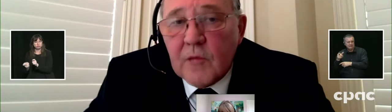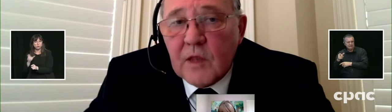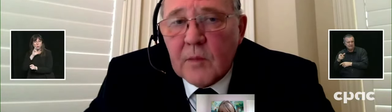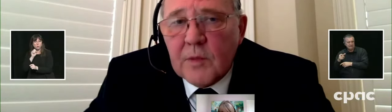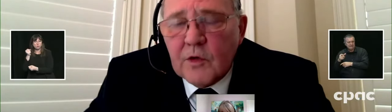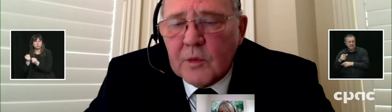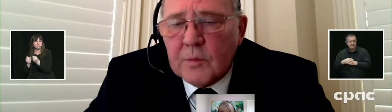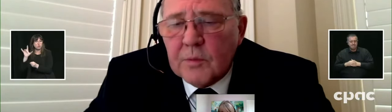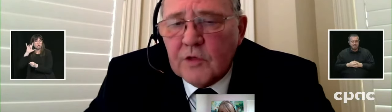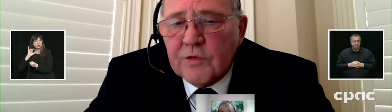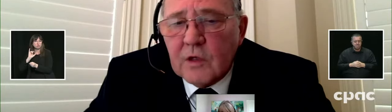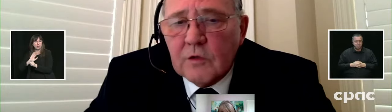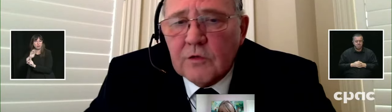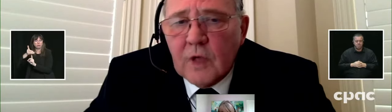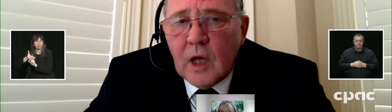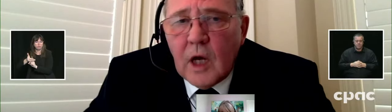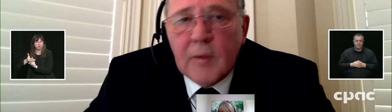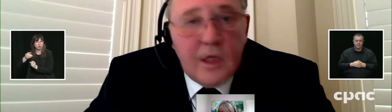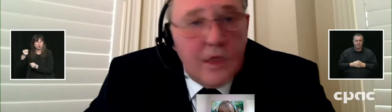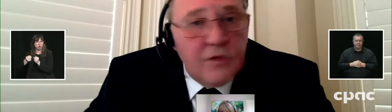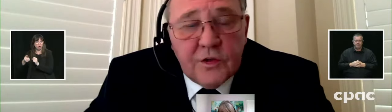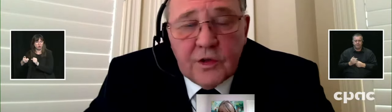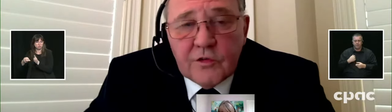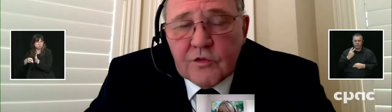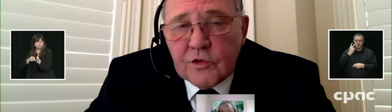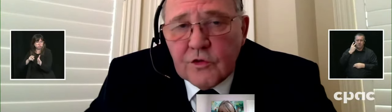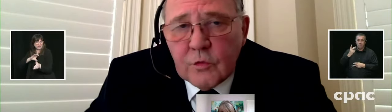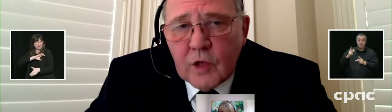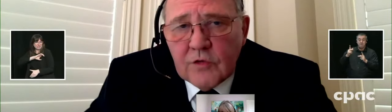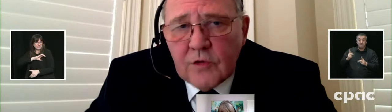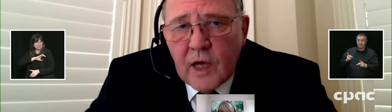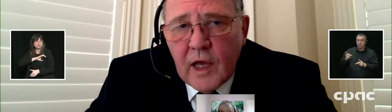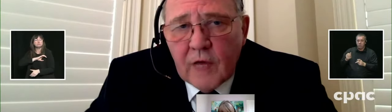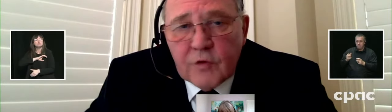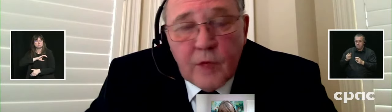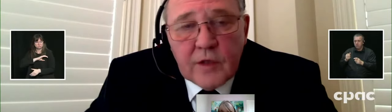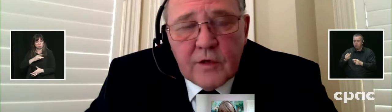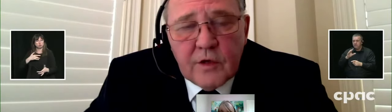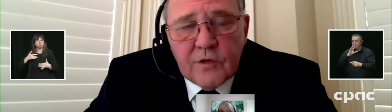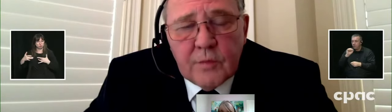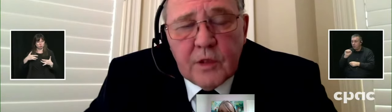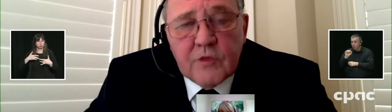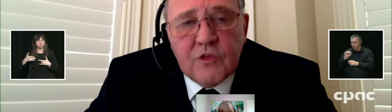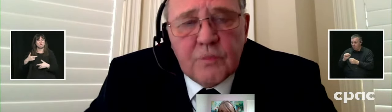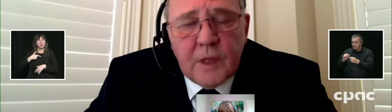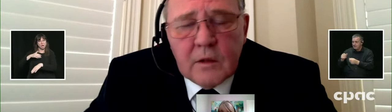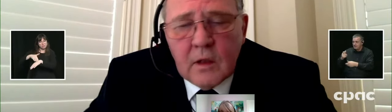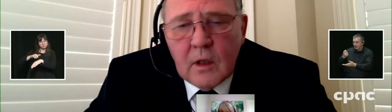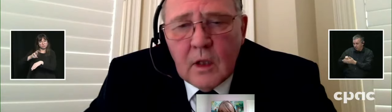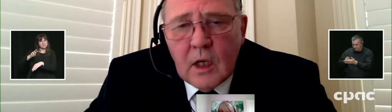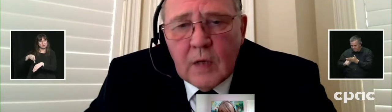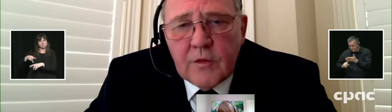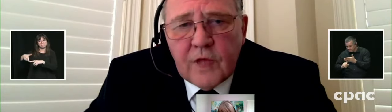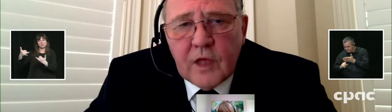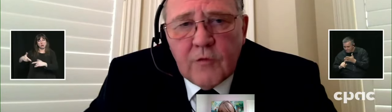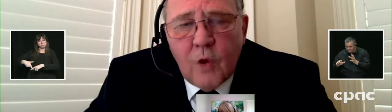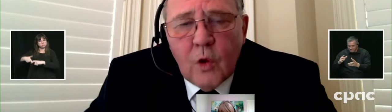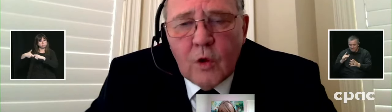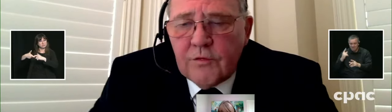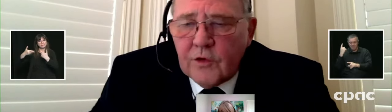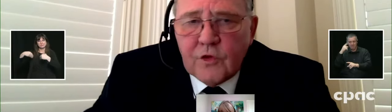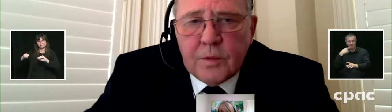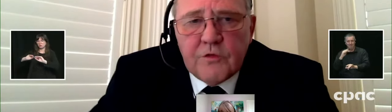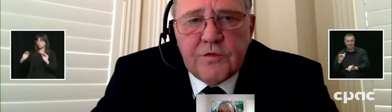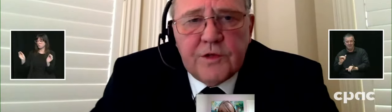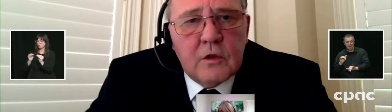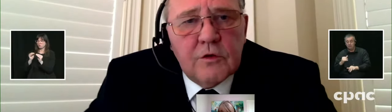vehicles to make them appear to be police vehicles. It is a serious concern to us. I have directed the RCMP to suspend the sale of all